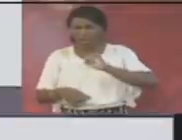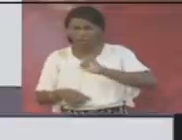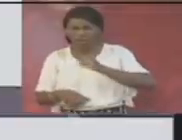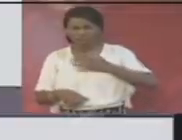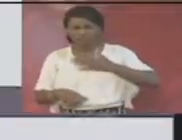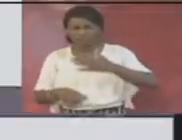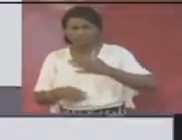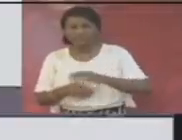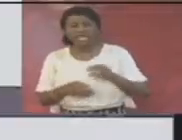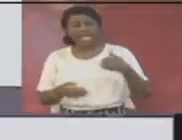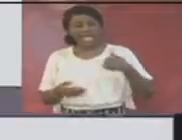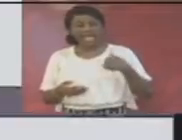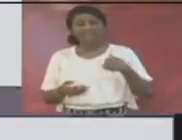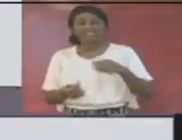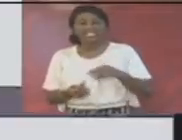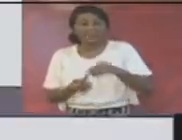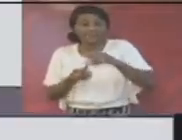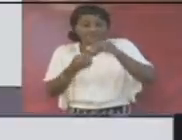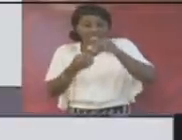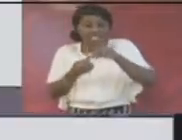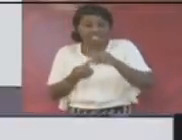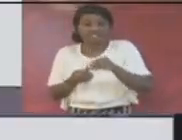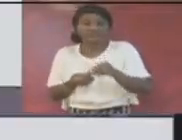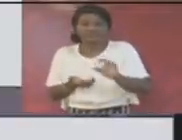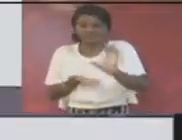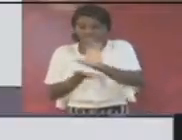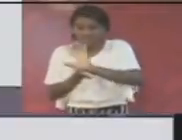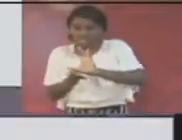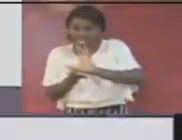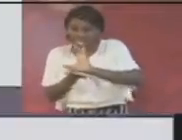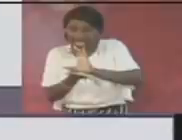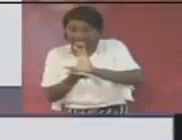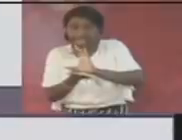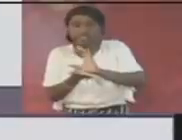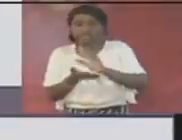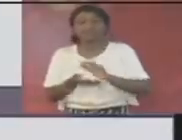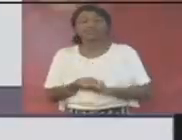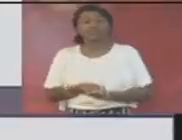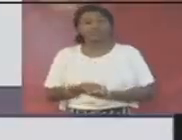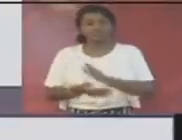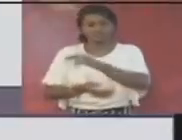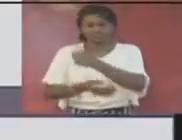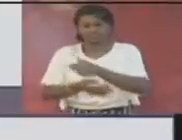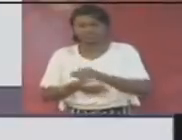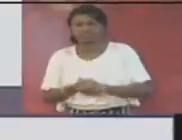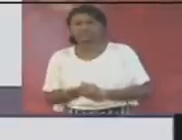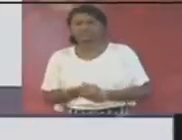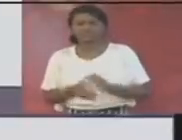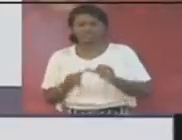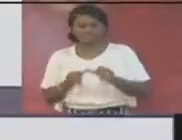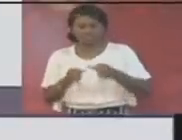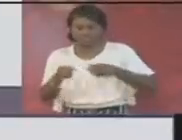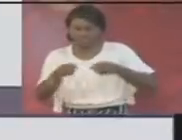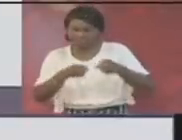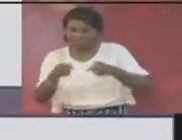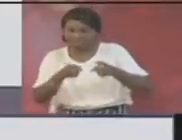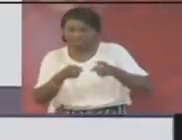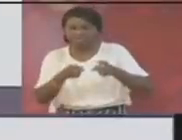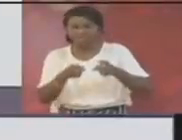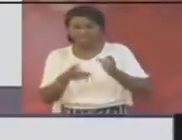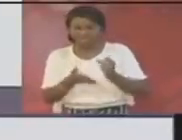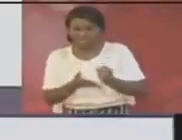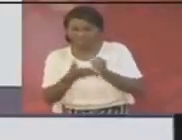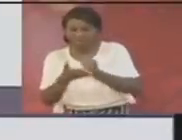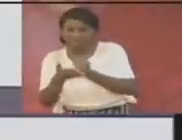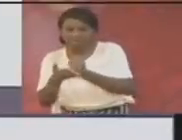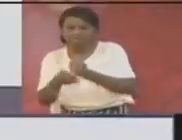specialist clinics and use a multidisciplinary team approach, which is the standard of care for management of these patients.